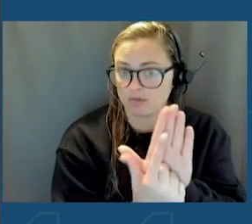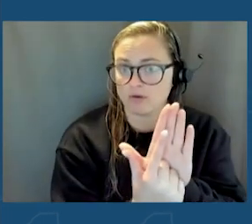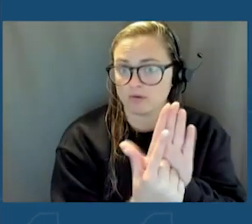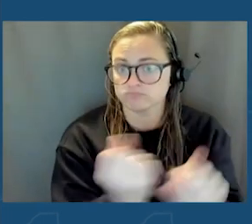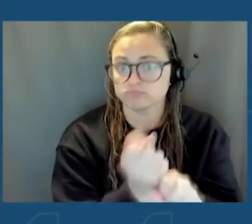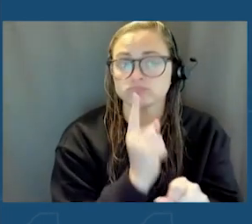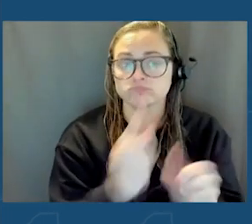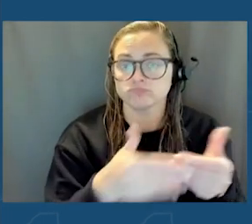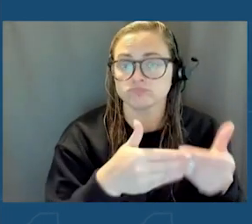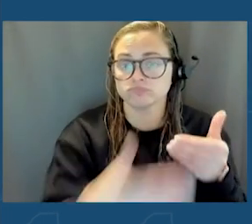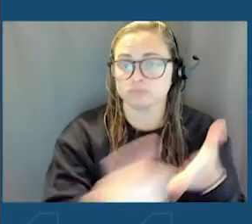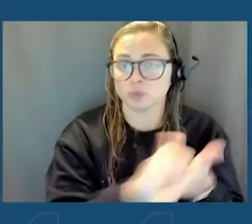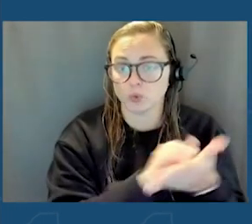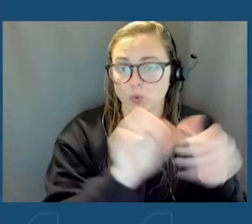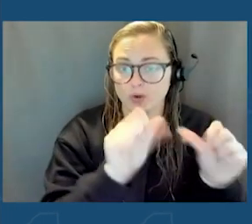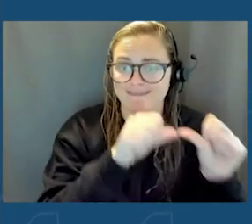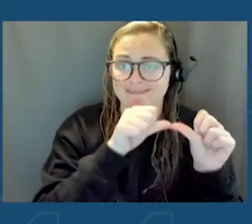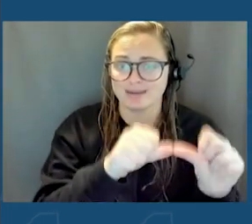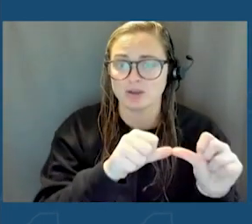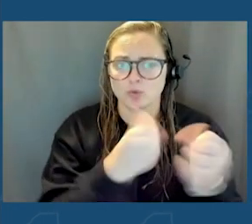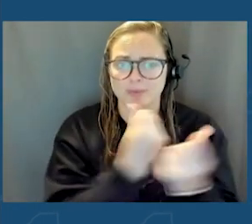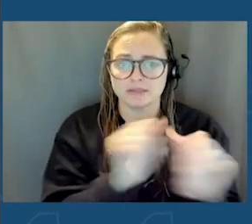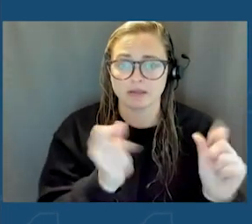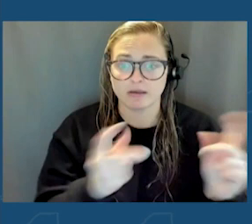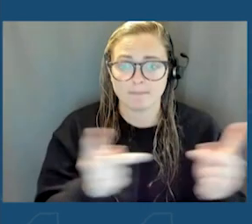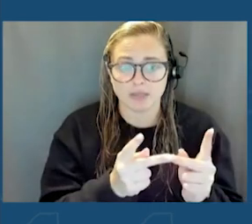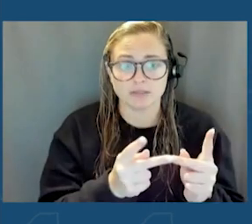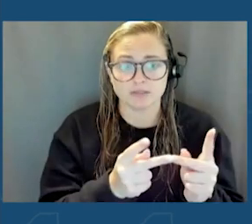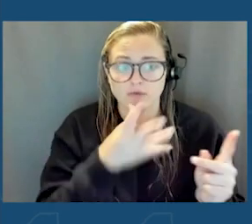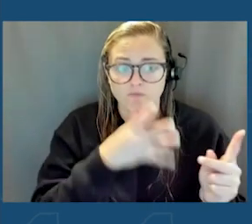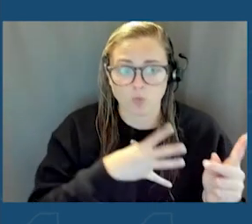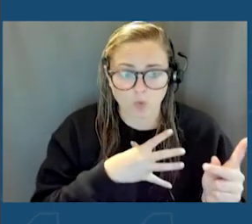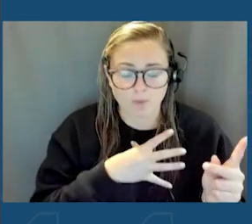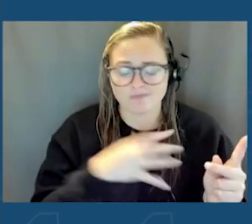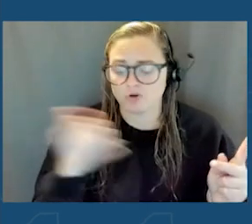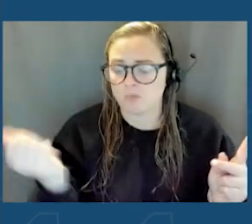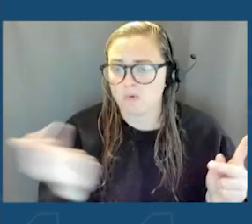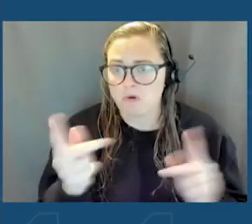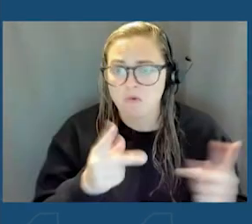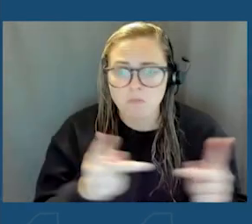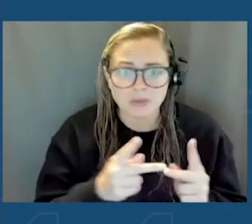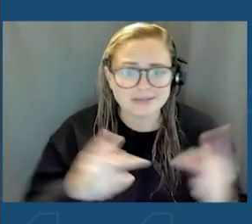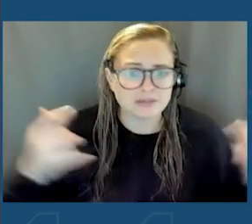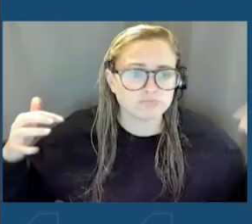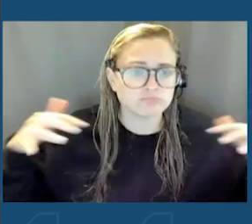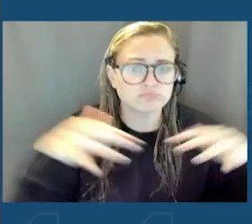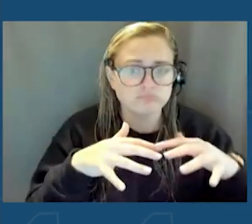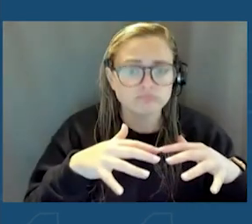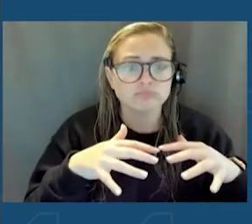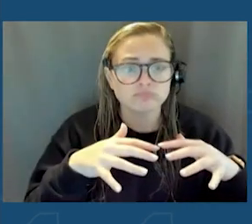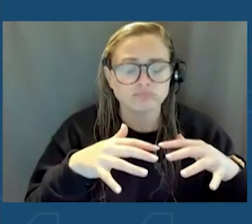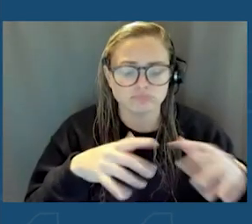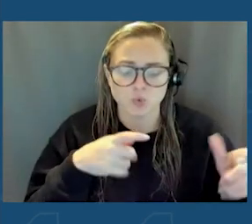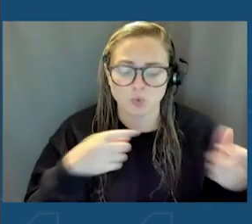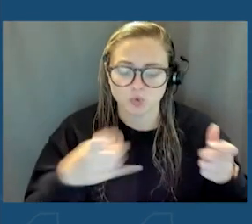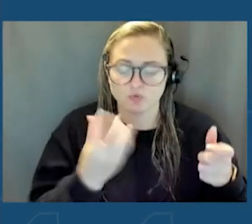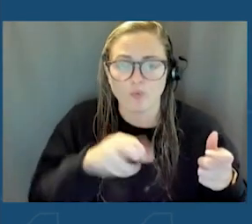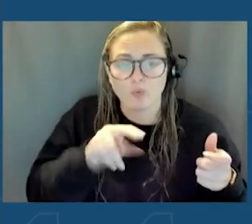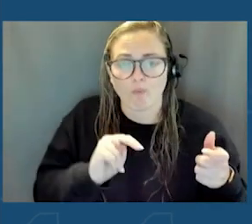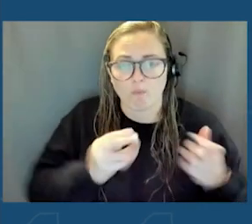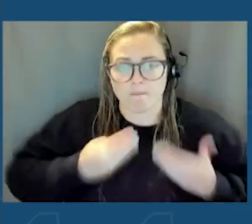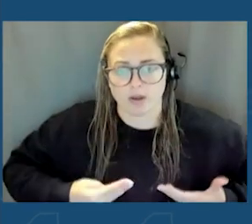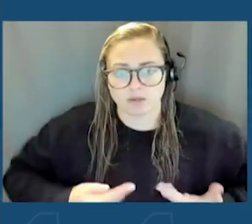York State will continue to be a safe place for women from all over the nation to exert autonomy over their own